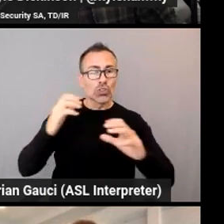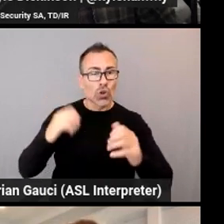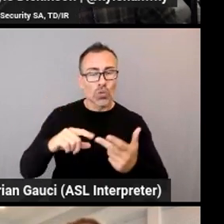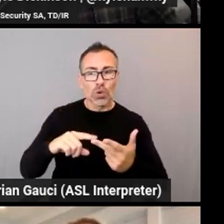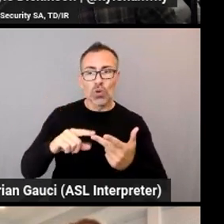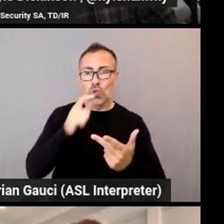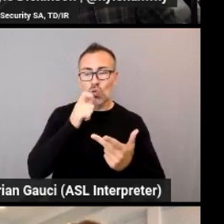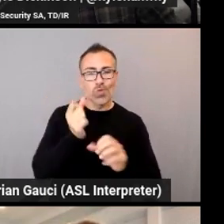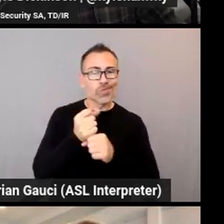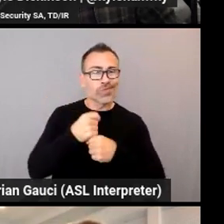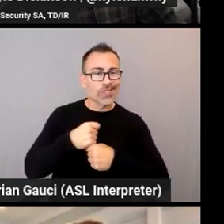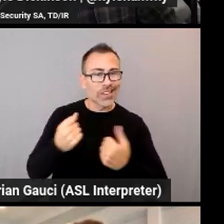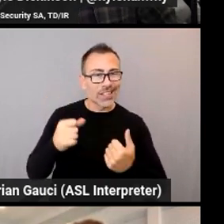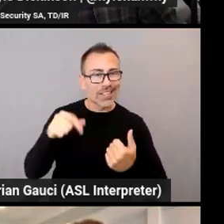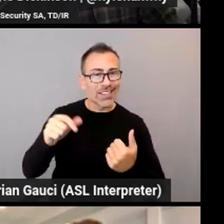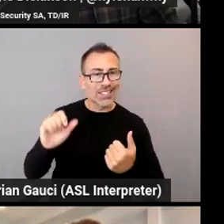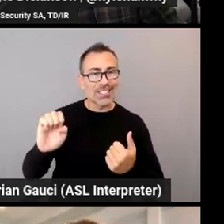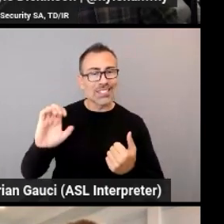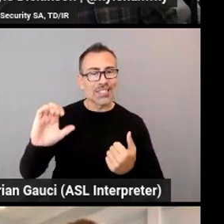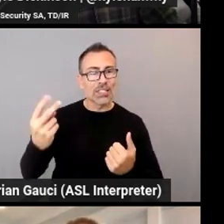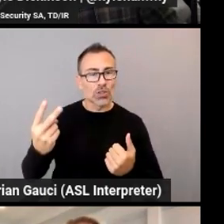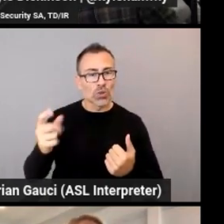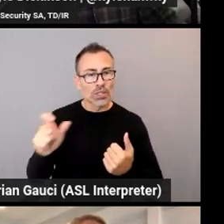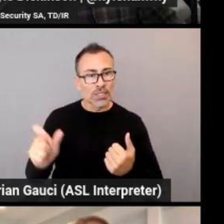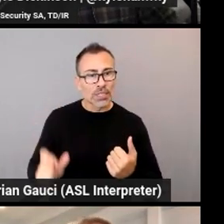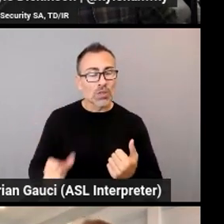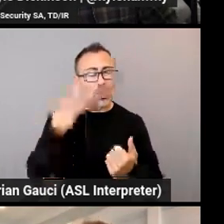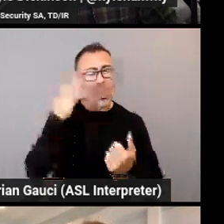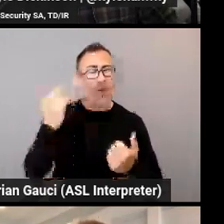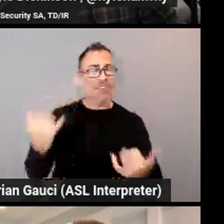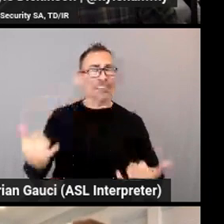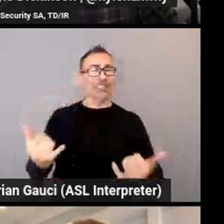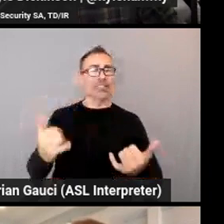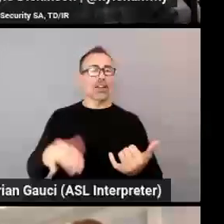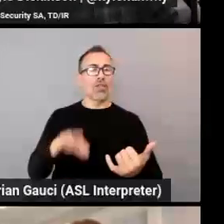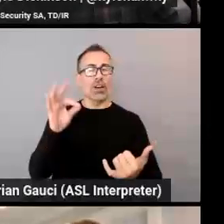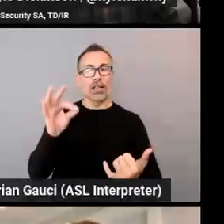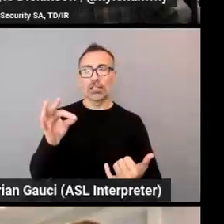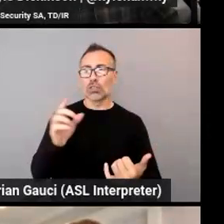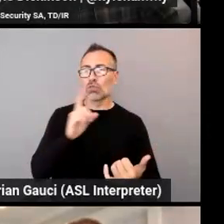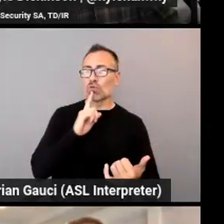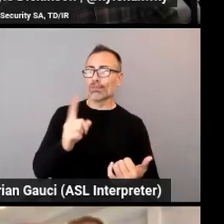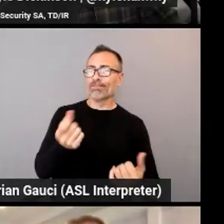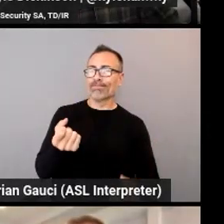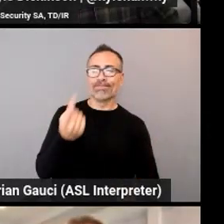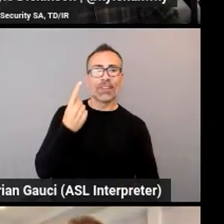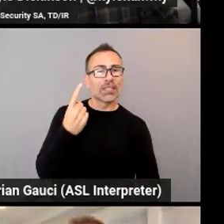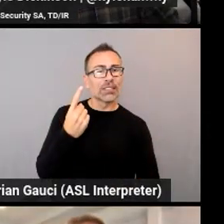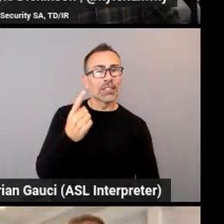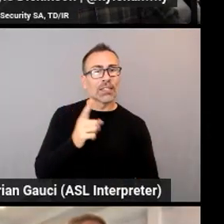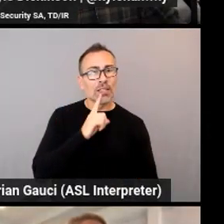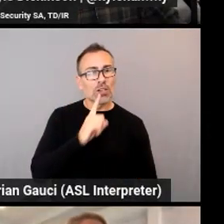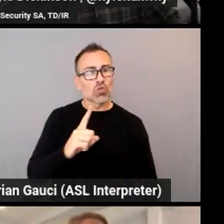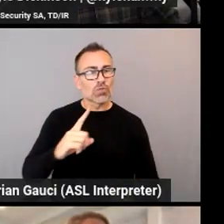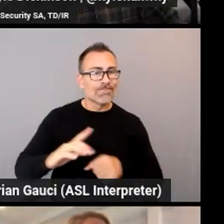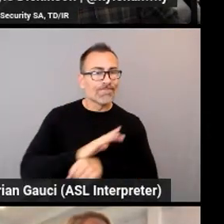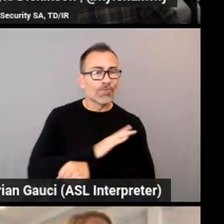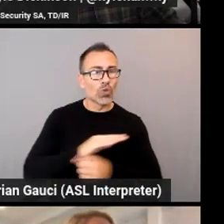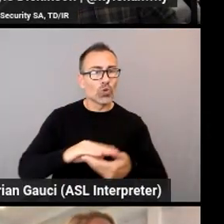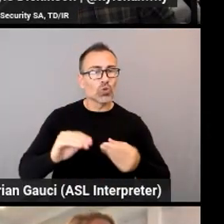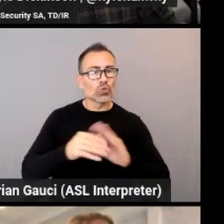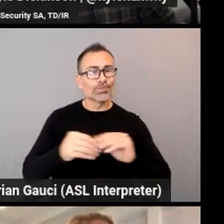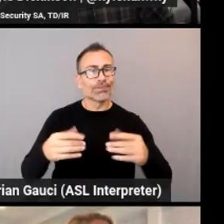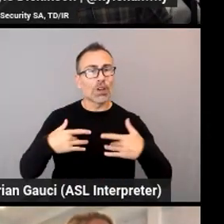instance, why is this now a finding, to really kind of understand the true full story of the incident.